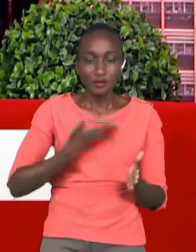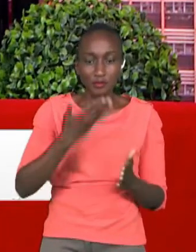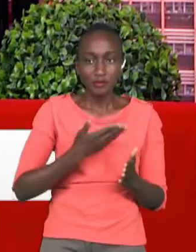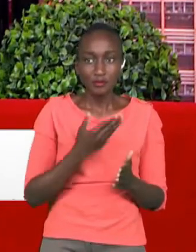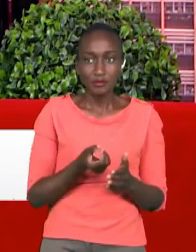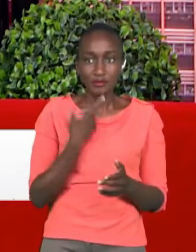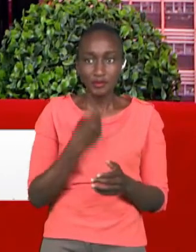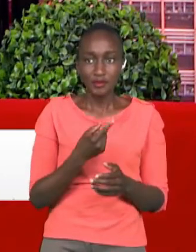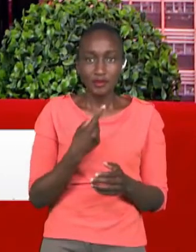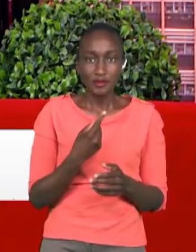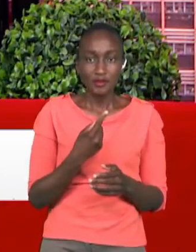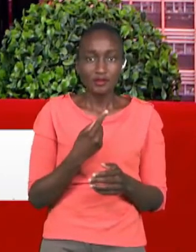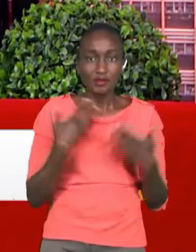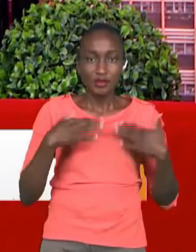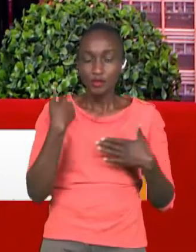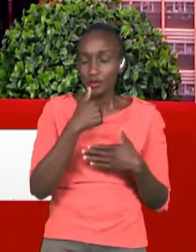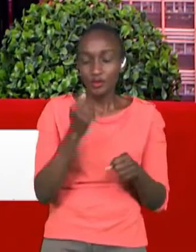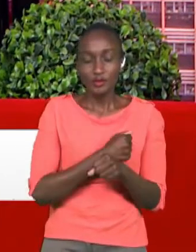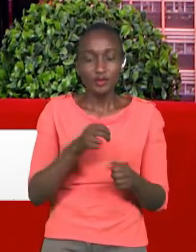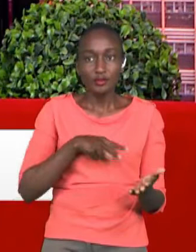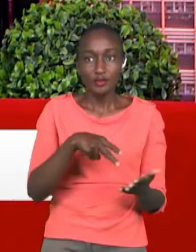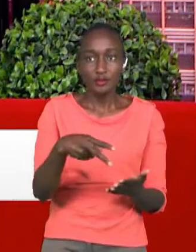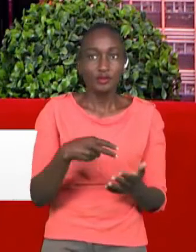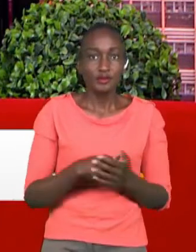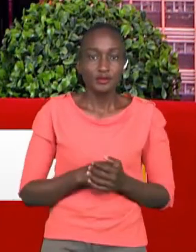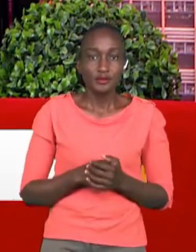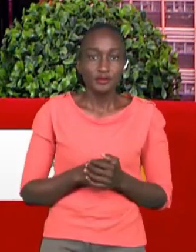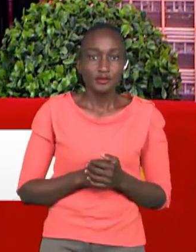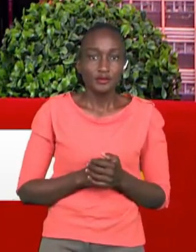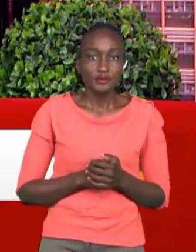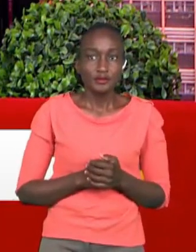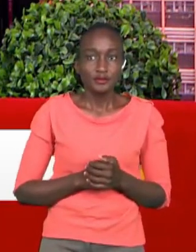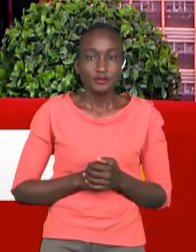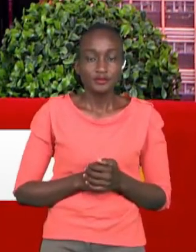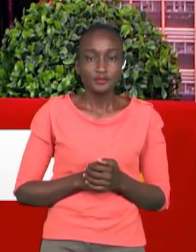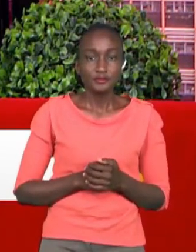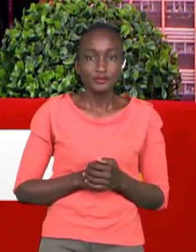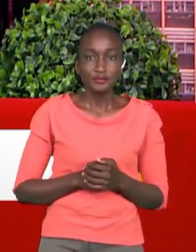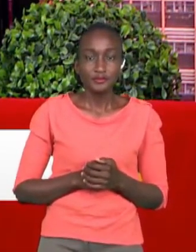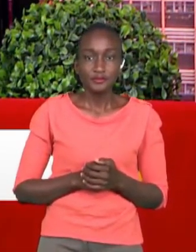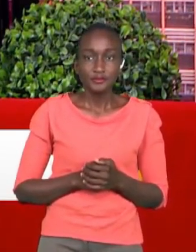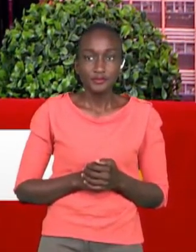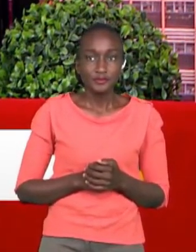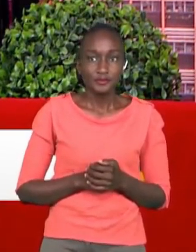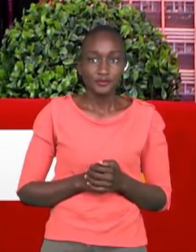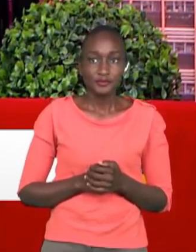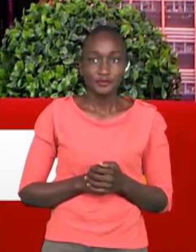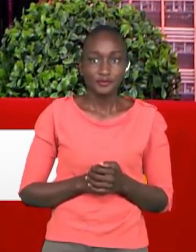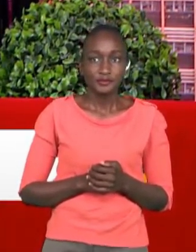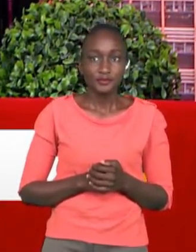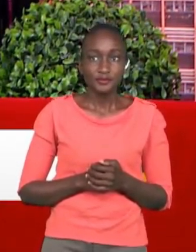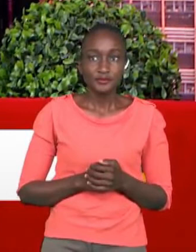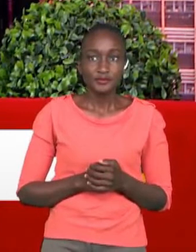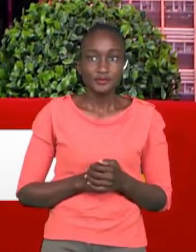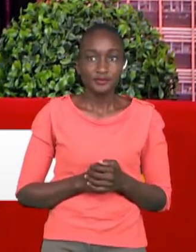for the paralysis. Okay. Lack of memory, loss of memory, dementia, Alzheimer diseases. Mm-hmm. 20 cranial nerves